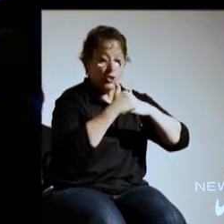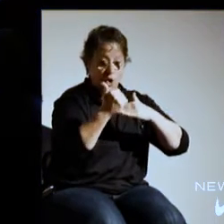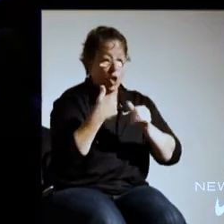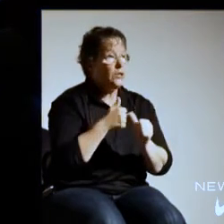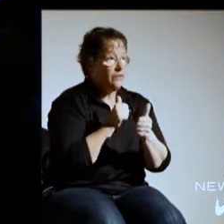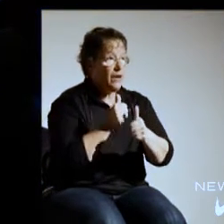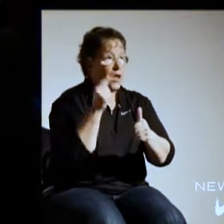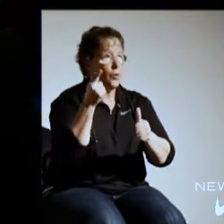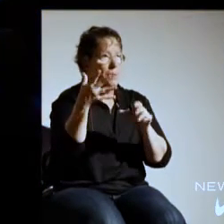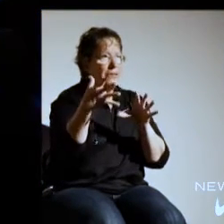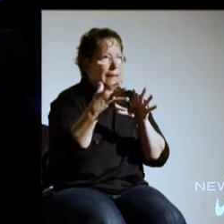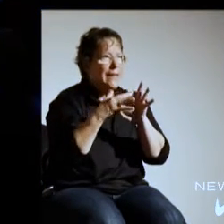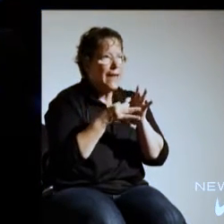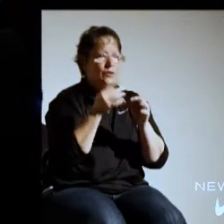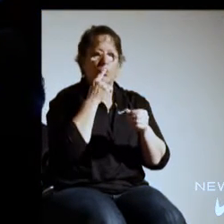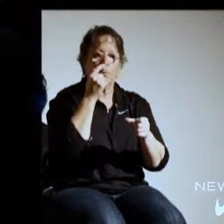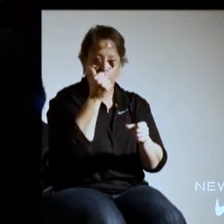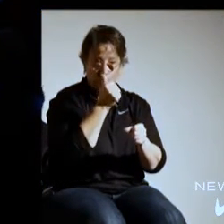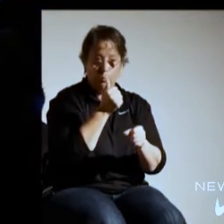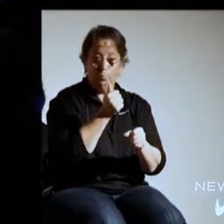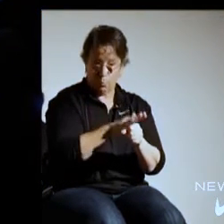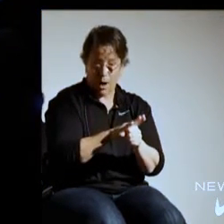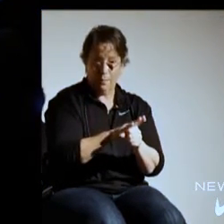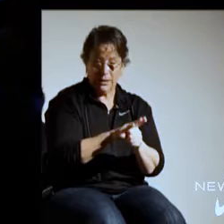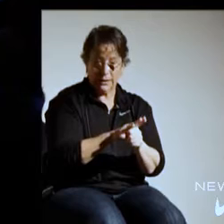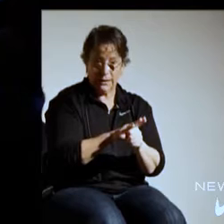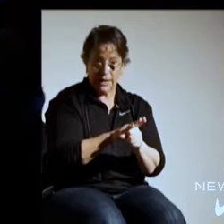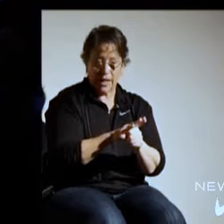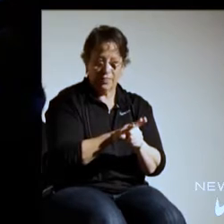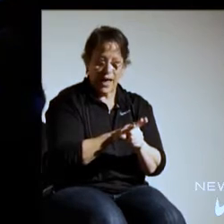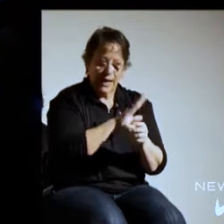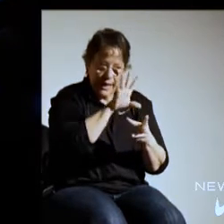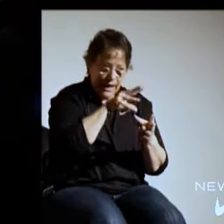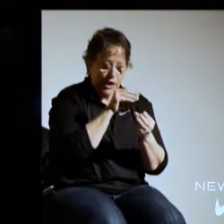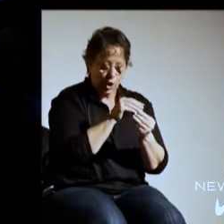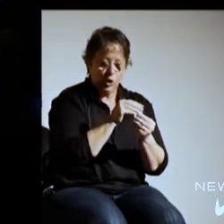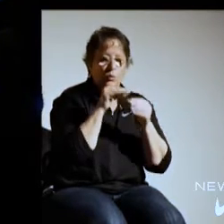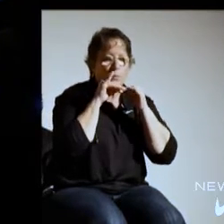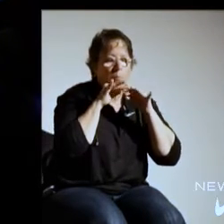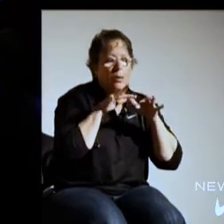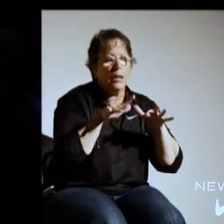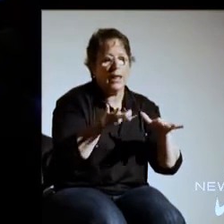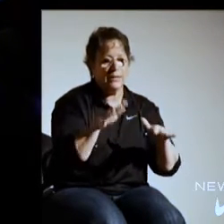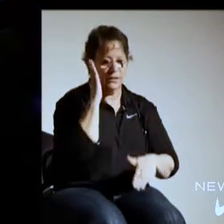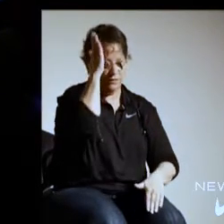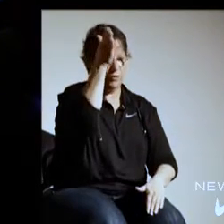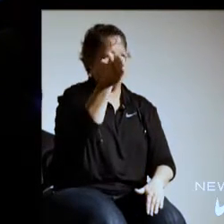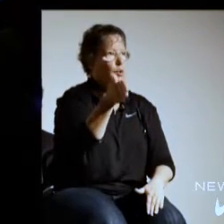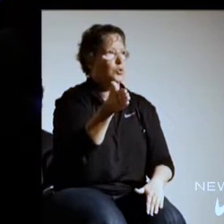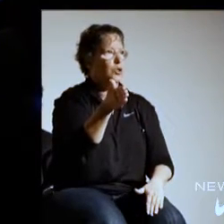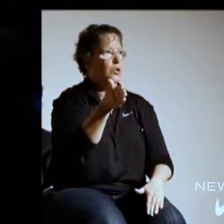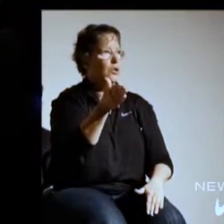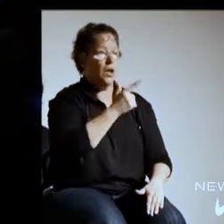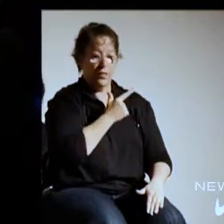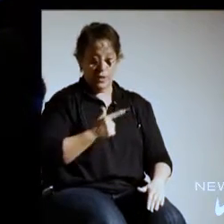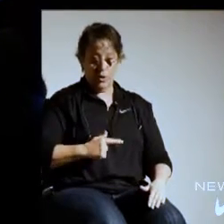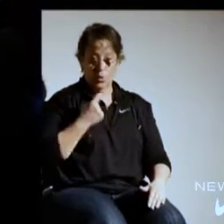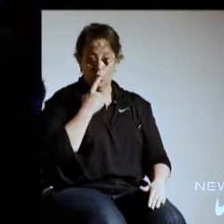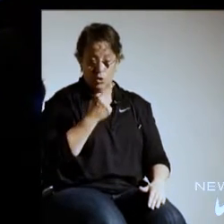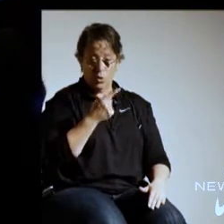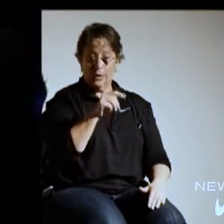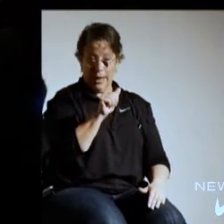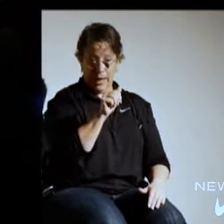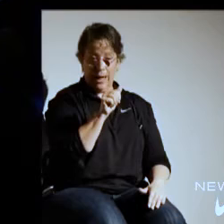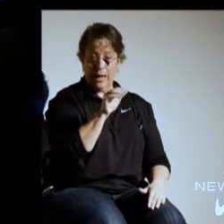includes blessings for generations. This is a powerful promise God made to Abraham. The Lord said to Abram,